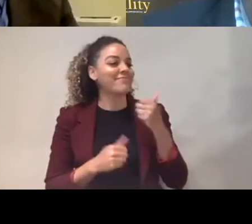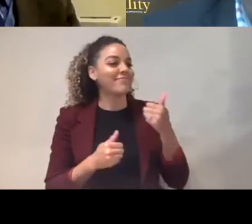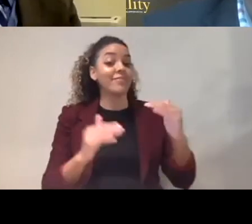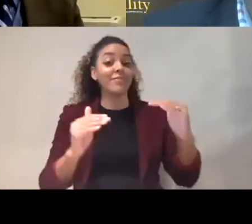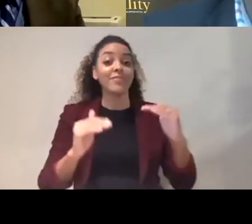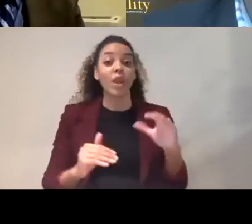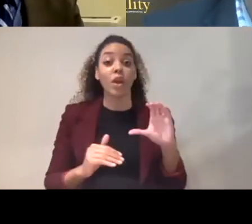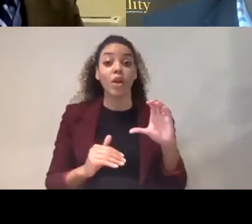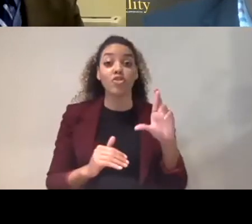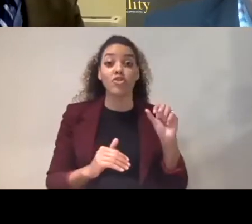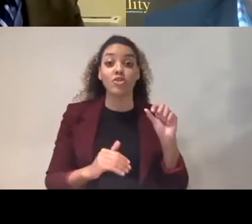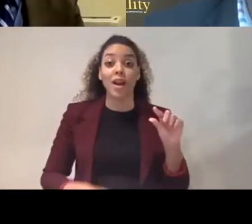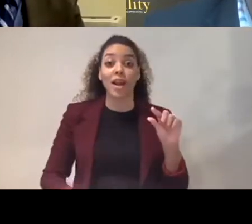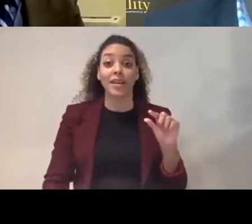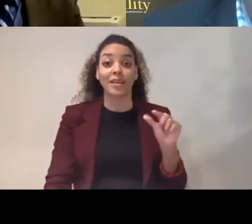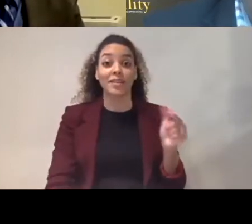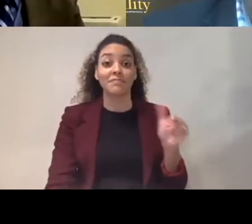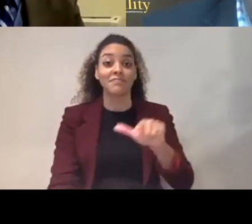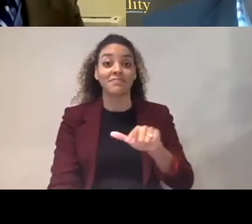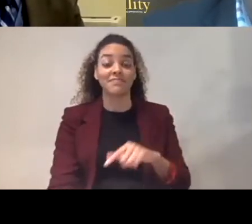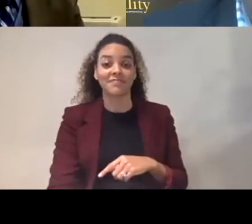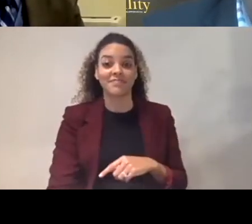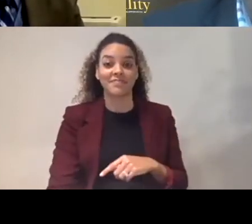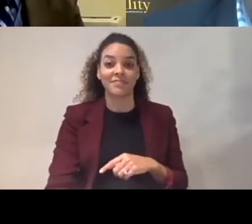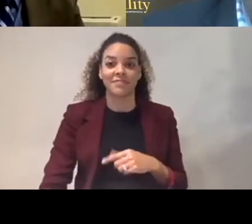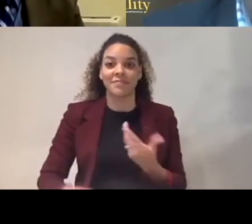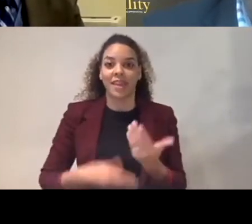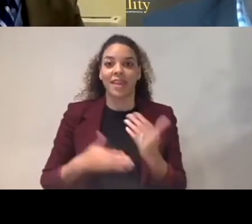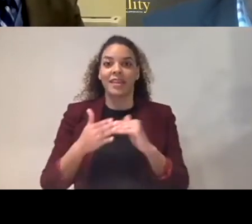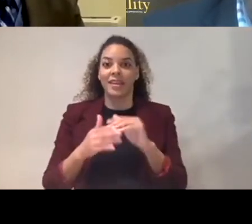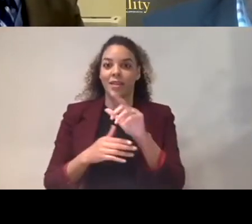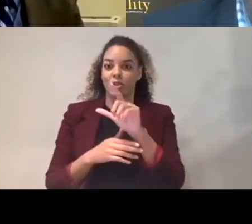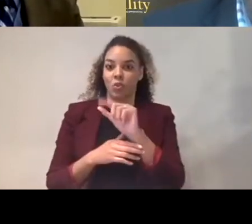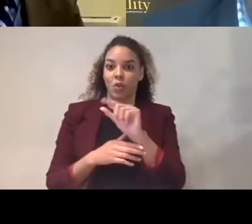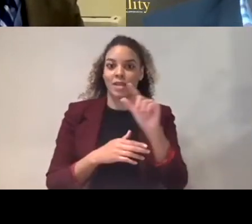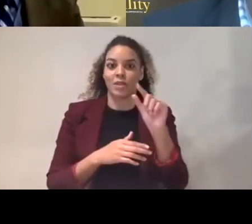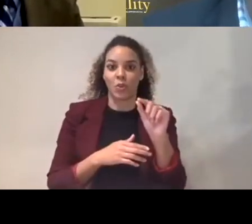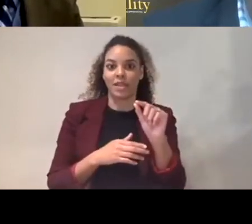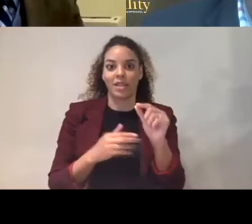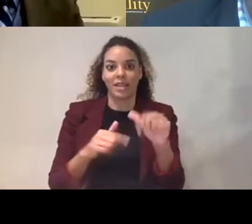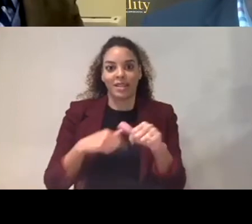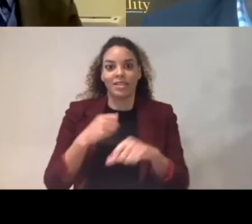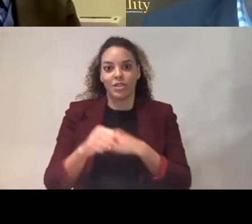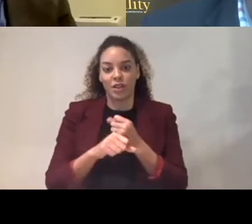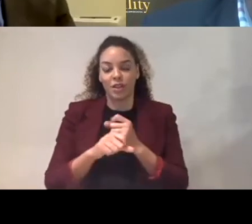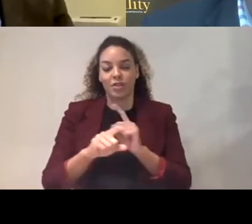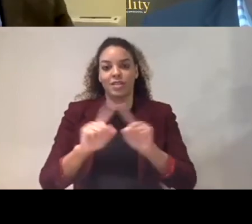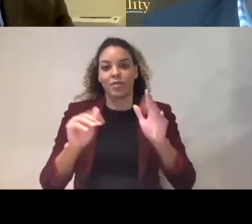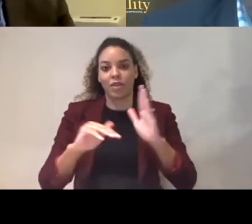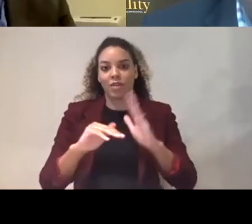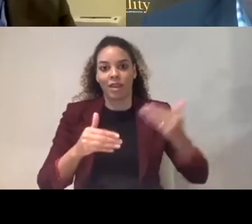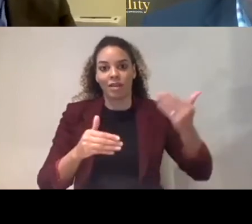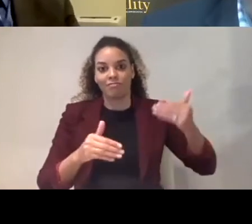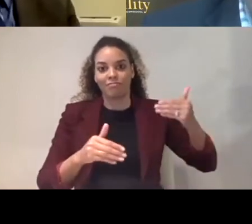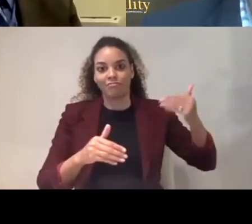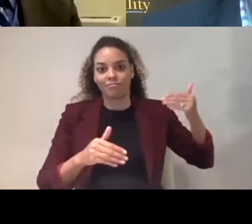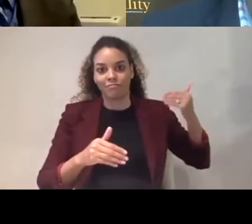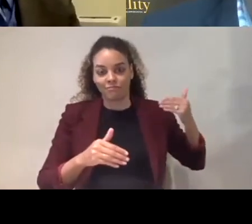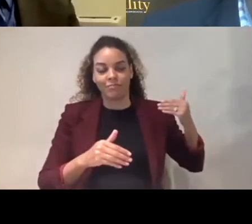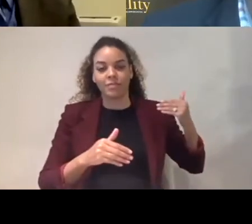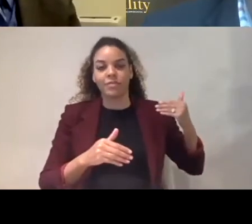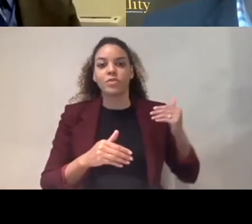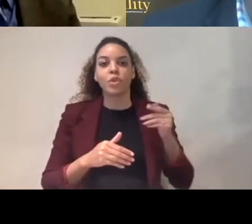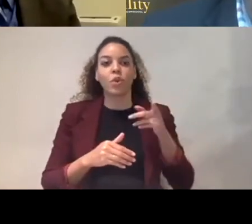next. Again, you know, 2020 is a very different year than 1990 or 1973 or 1920. So where are you